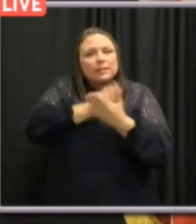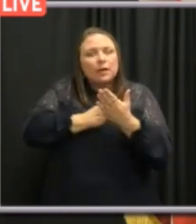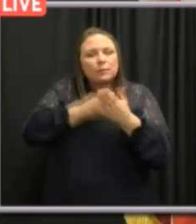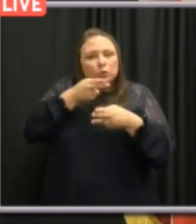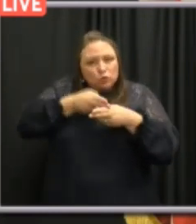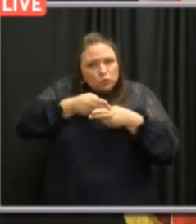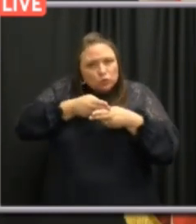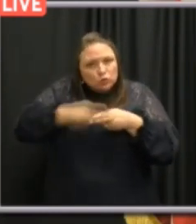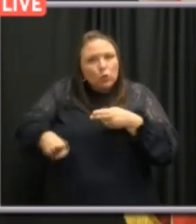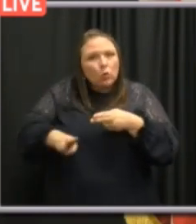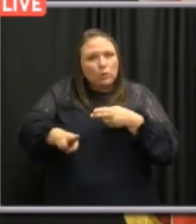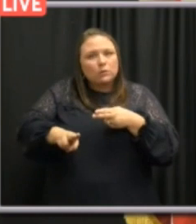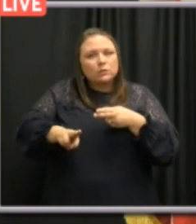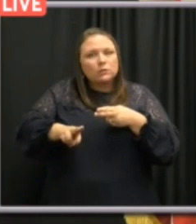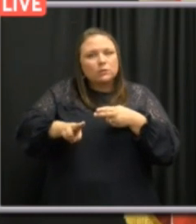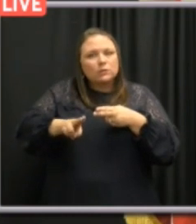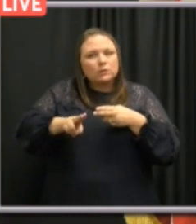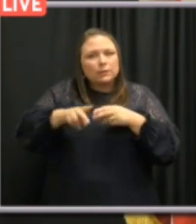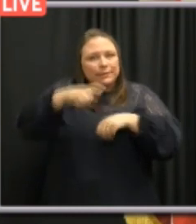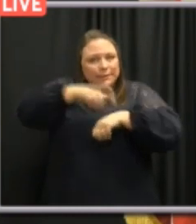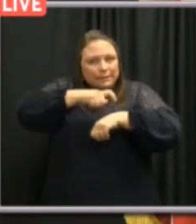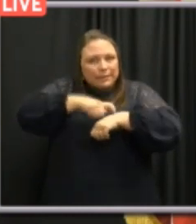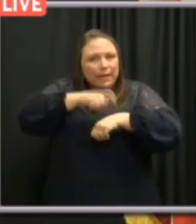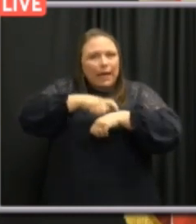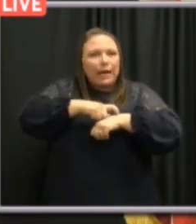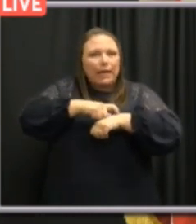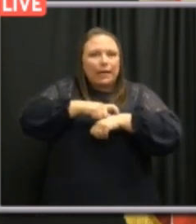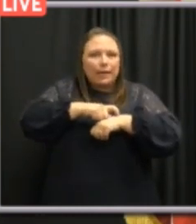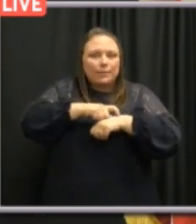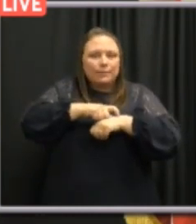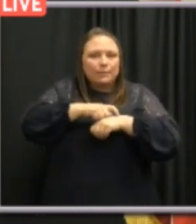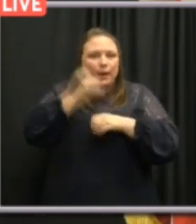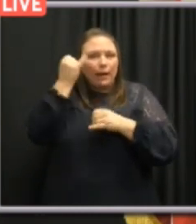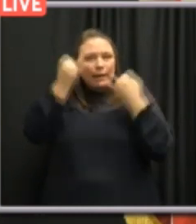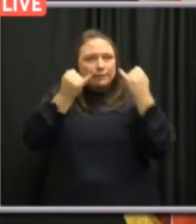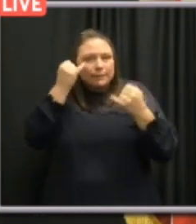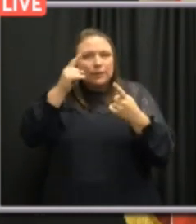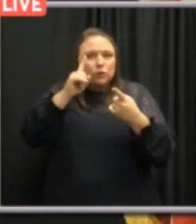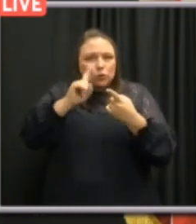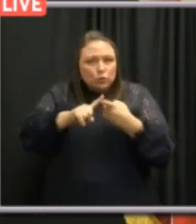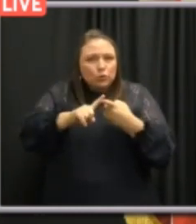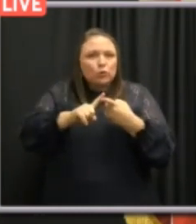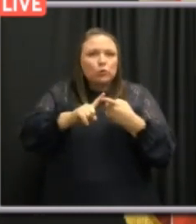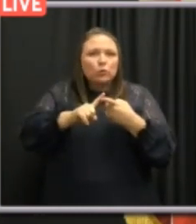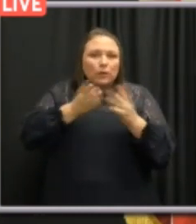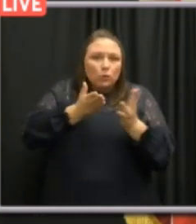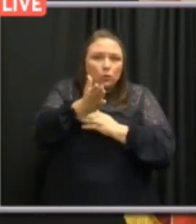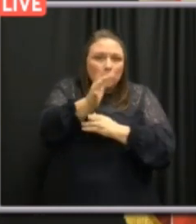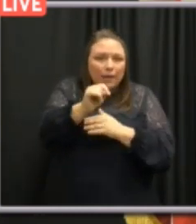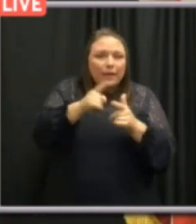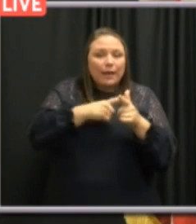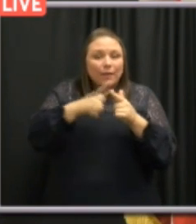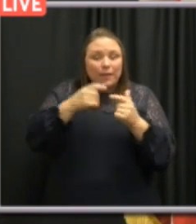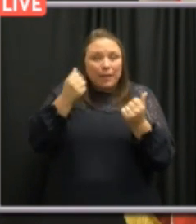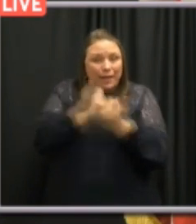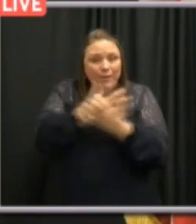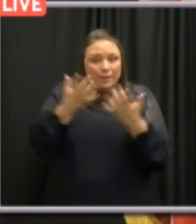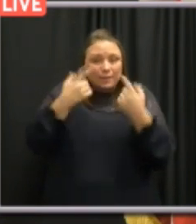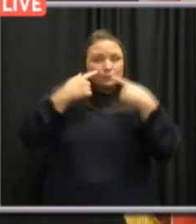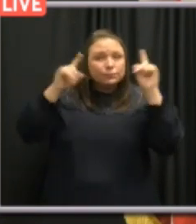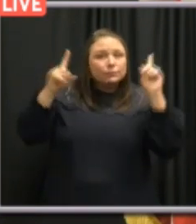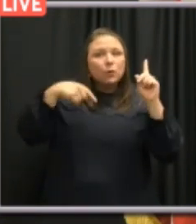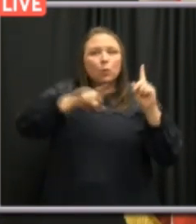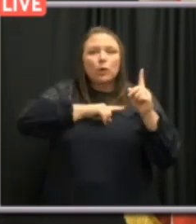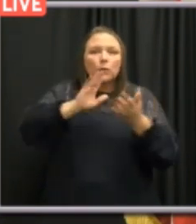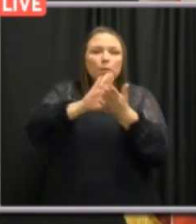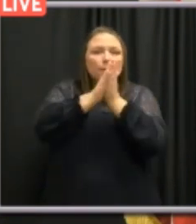short-term measures to get through that money pinch, but we're going to be a great city on the other side of this. And we're going to have a